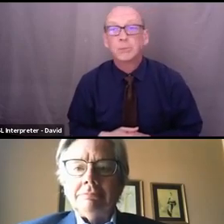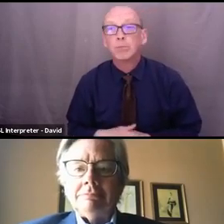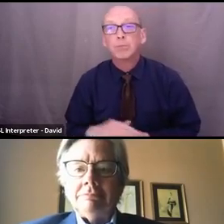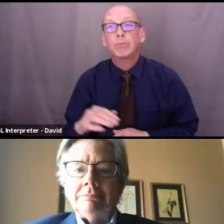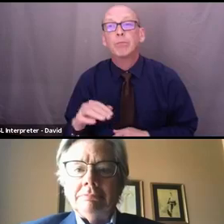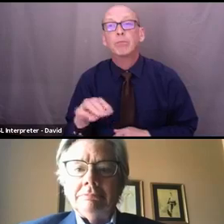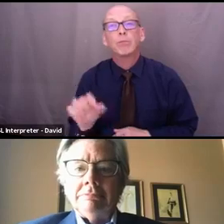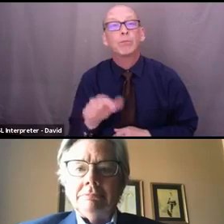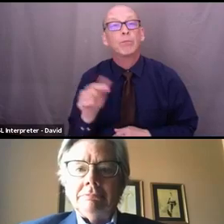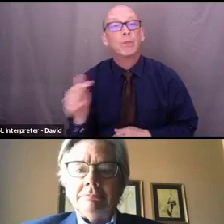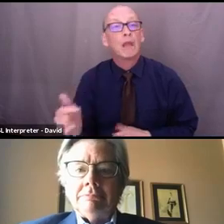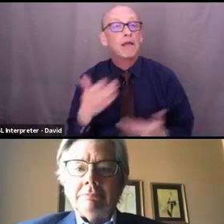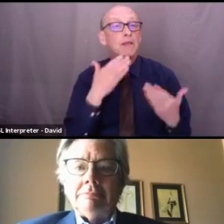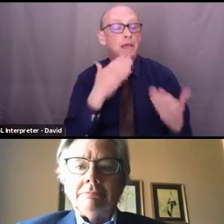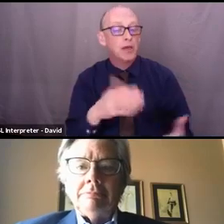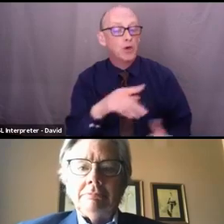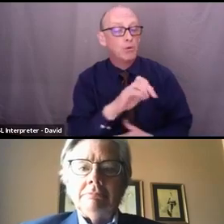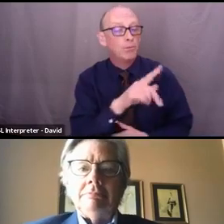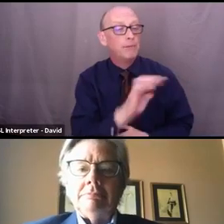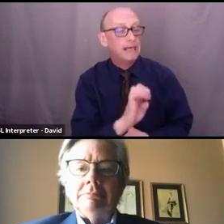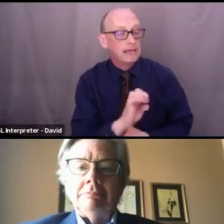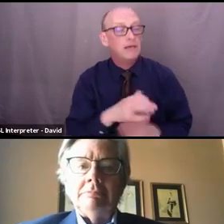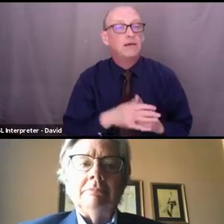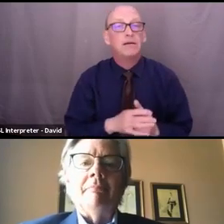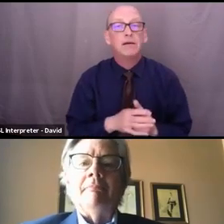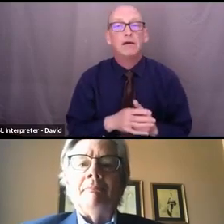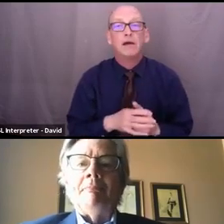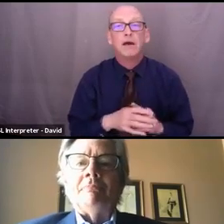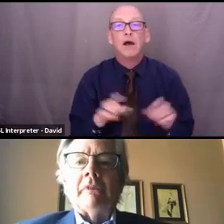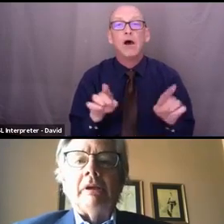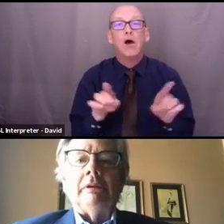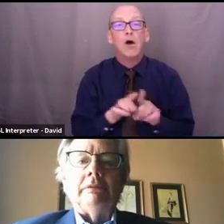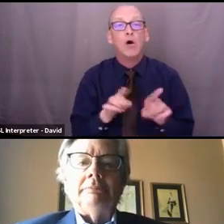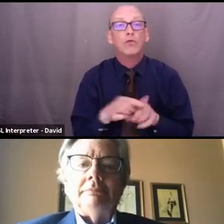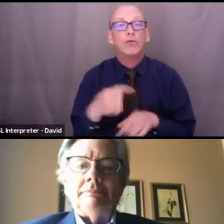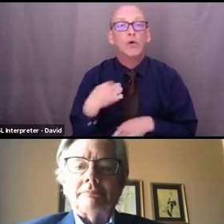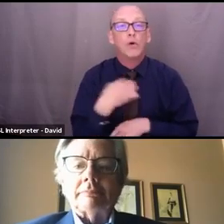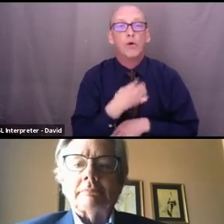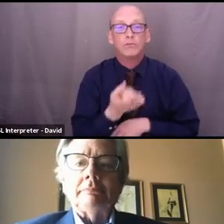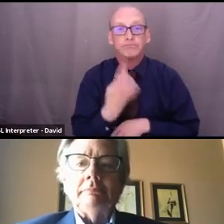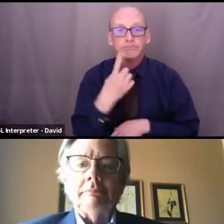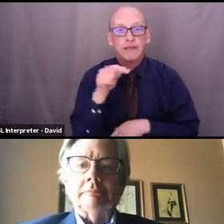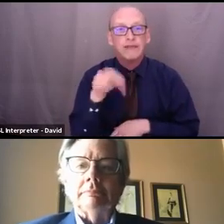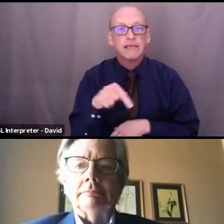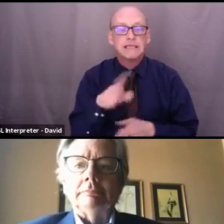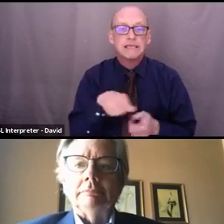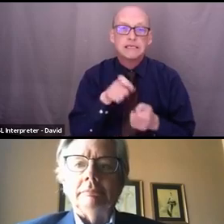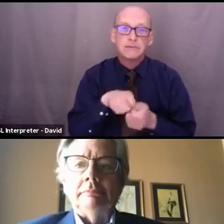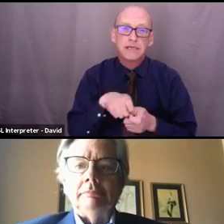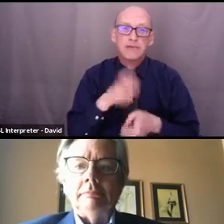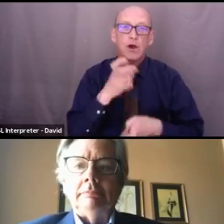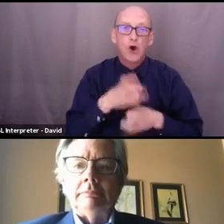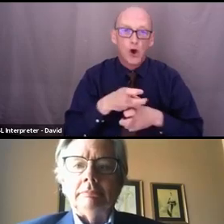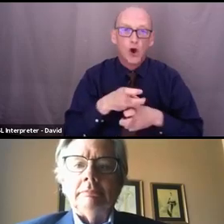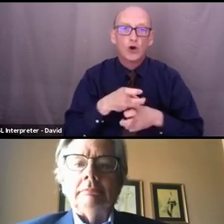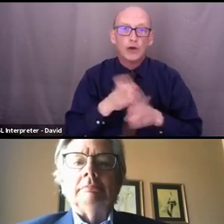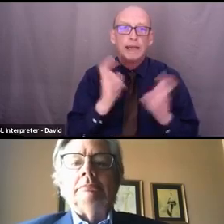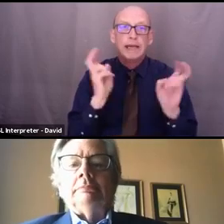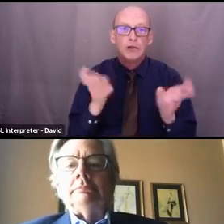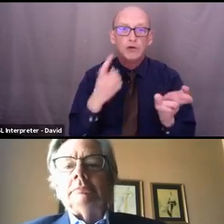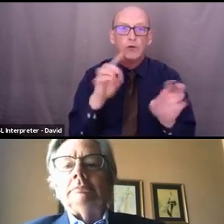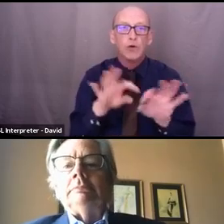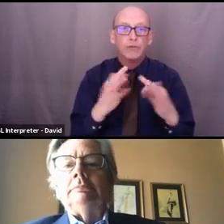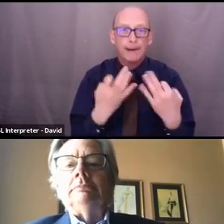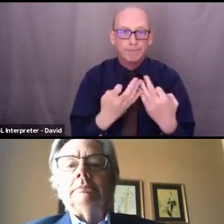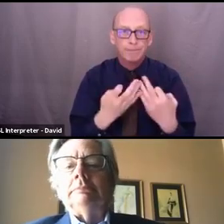Absolutely. Thank you, Pete. Also, we all realize that this is a particularly difficult issue for families